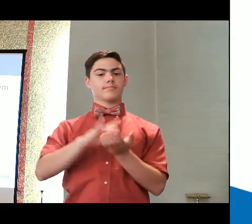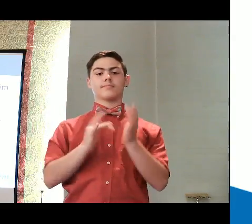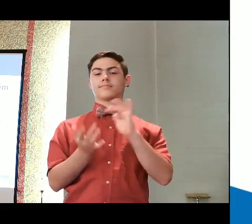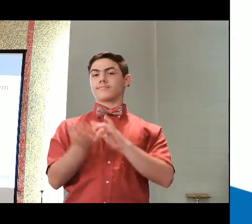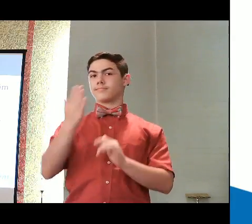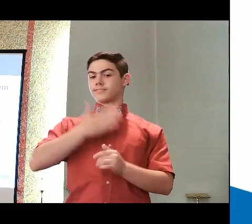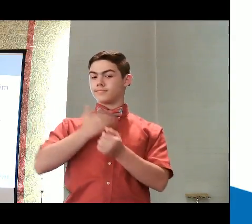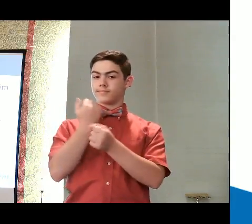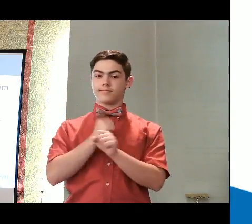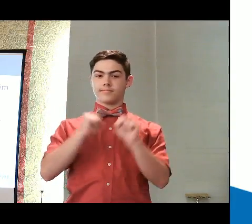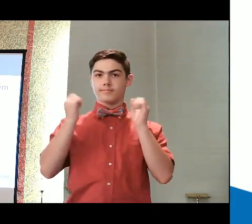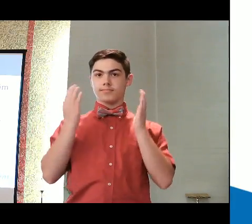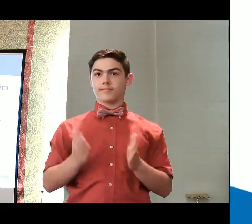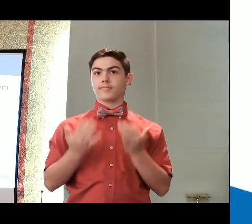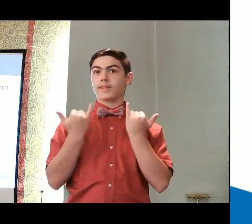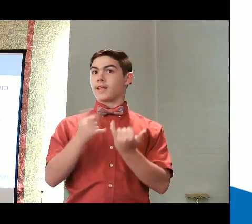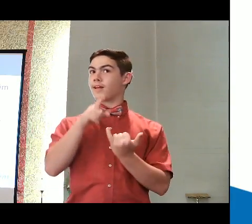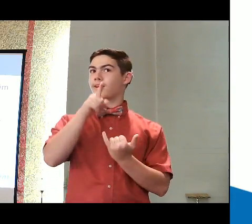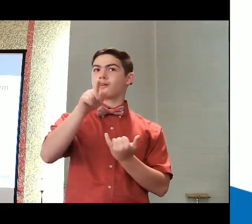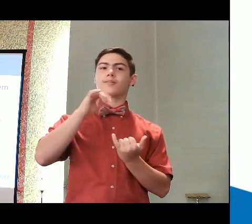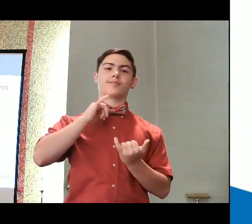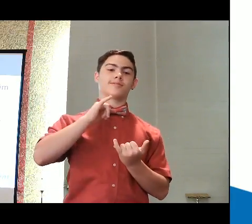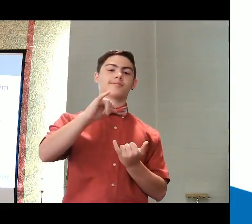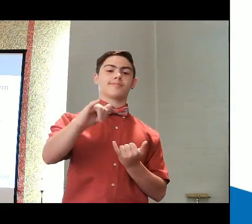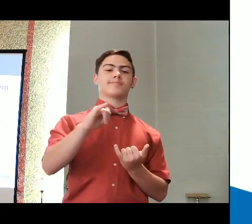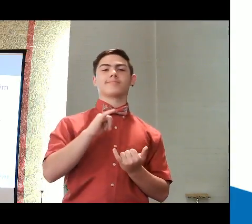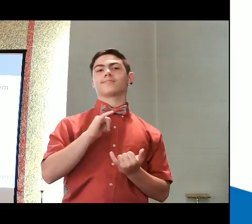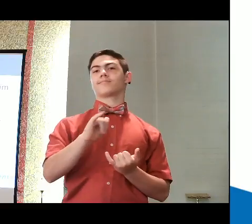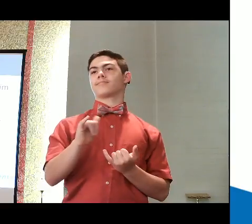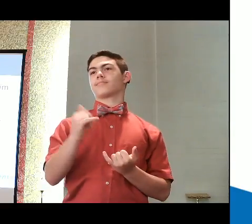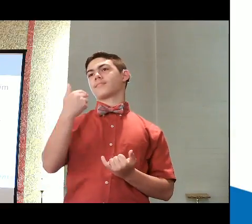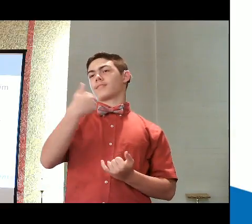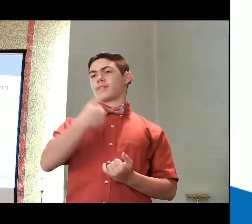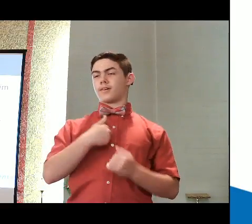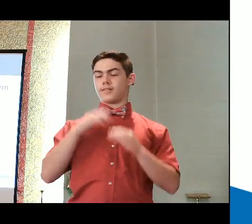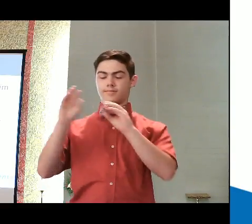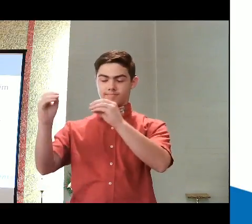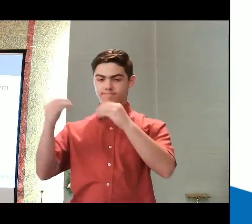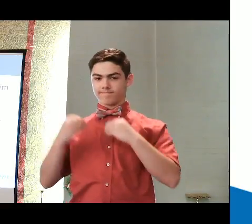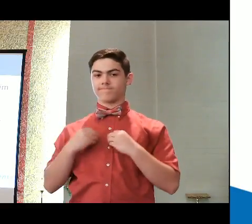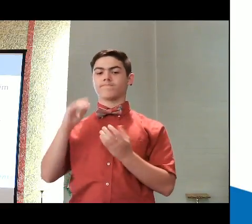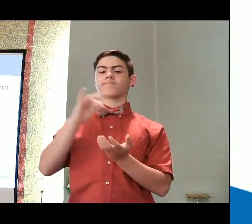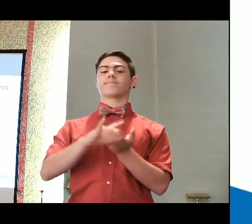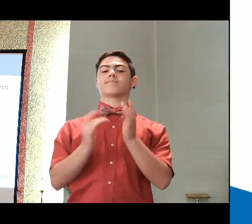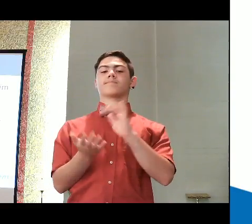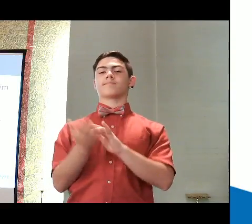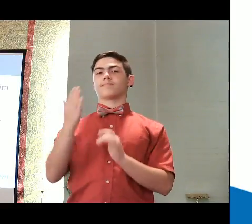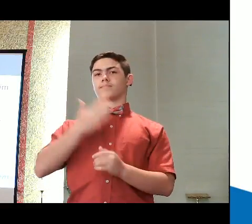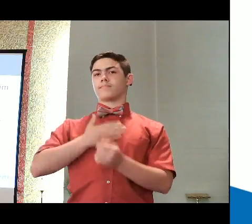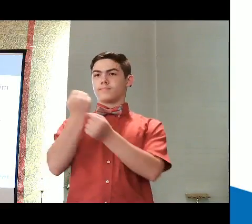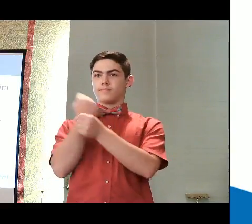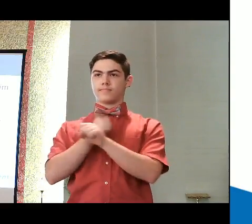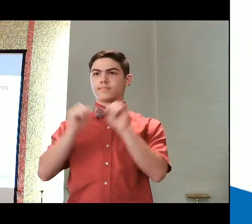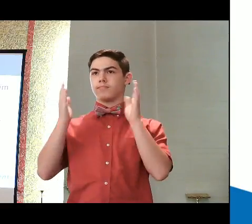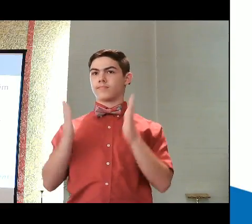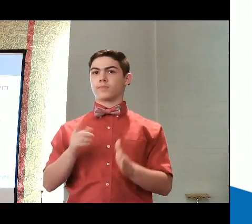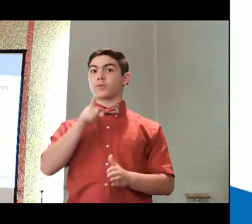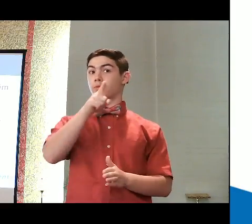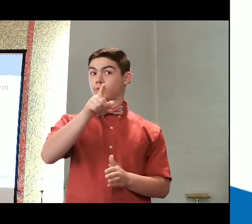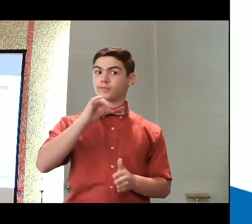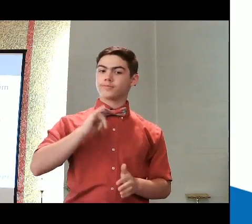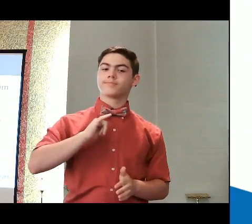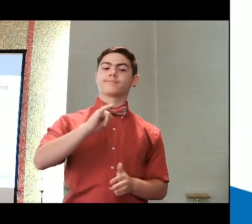I took Jesus as my Savior, you take him too. I took Jesus as my Savior,